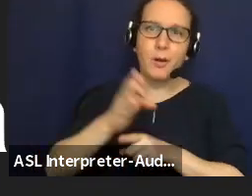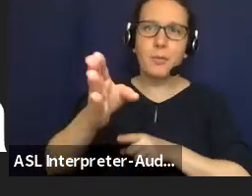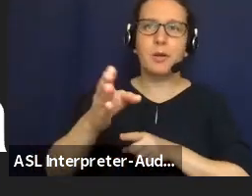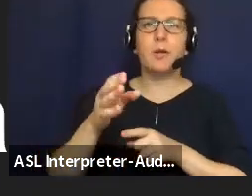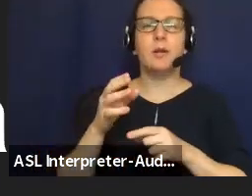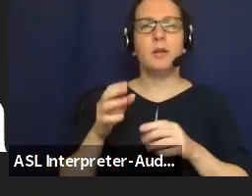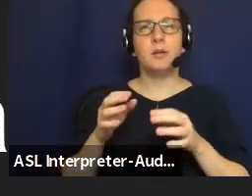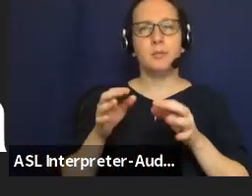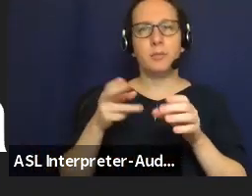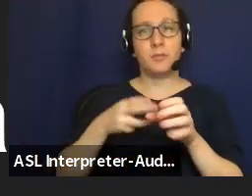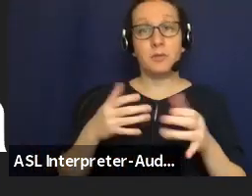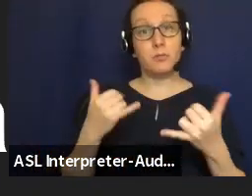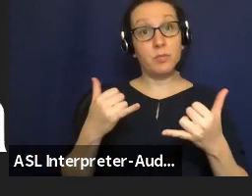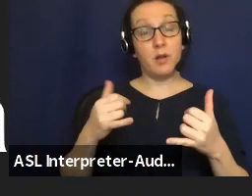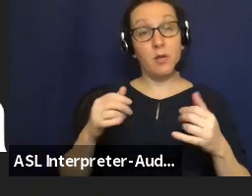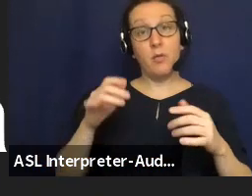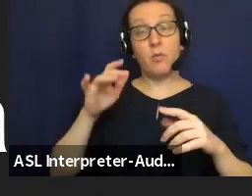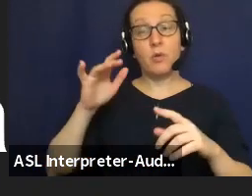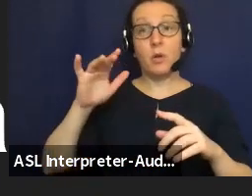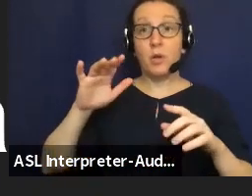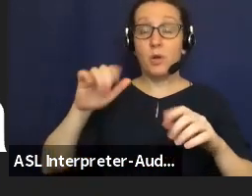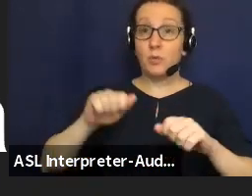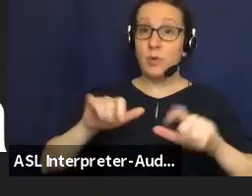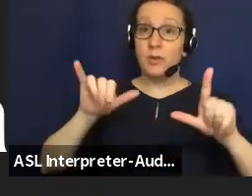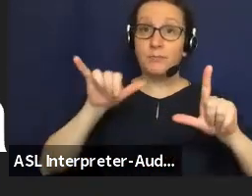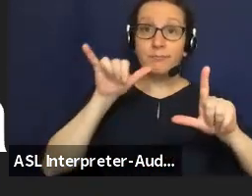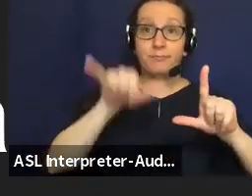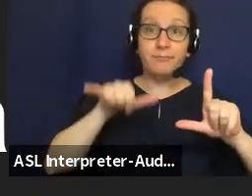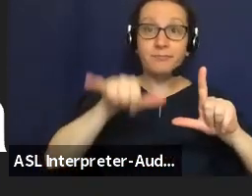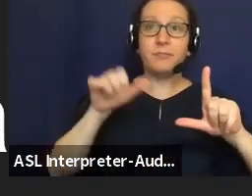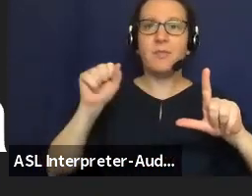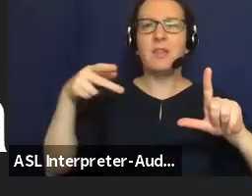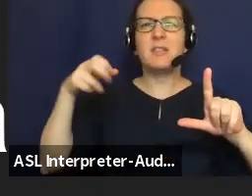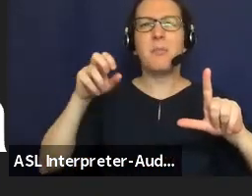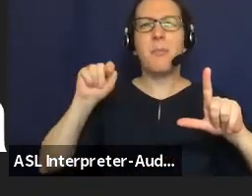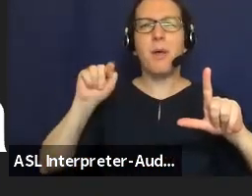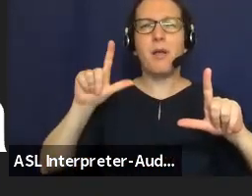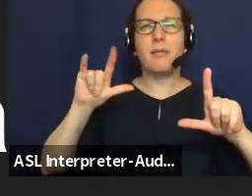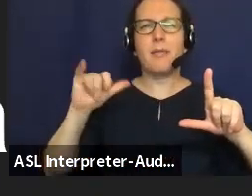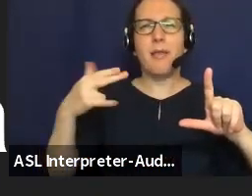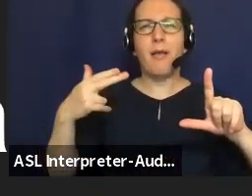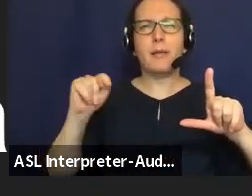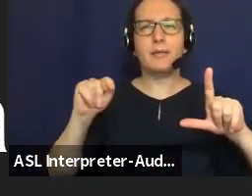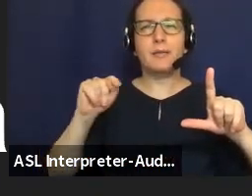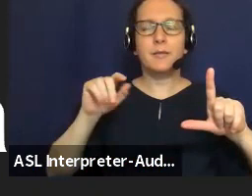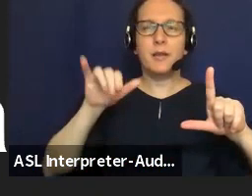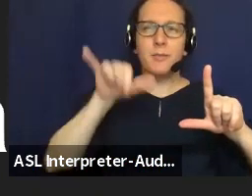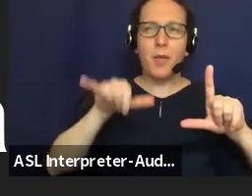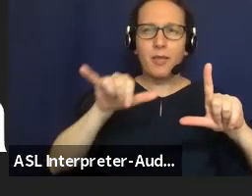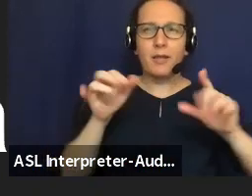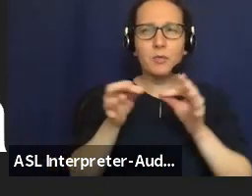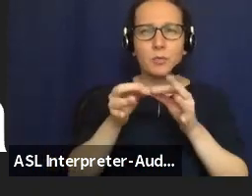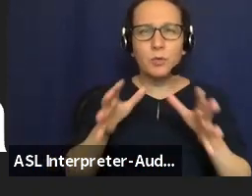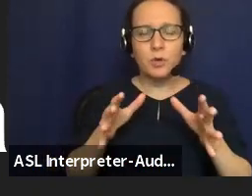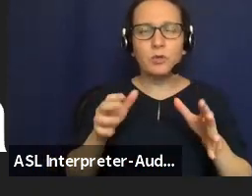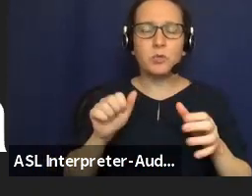the interpreter. So the recording will actually have the interpreter on screen, and then you should be able to see myself and